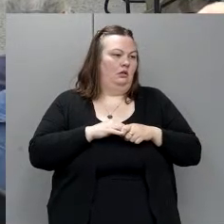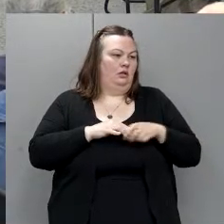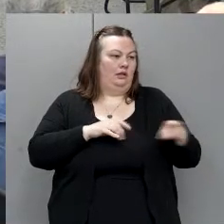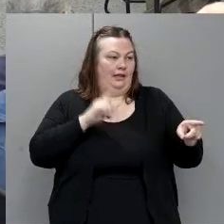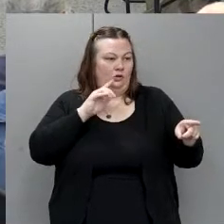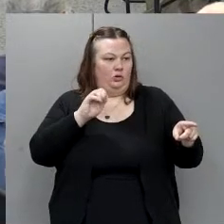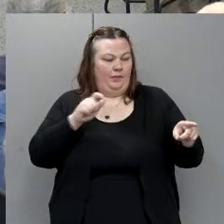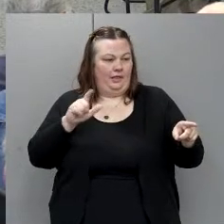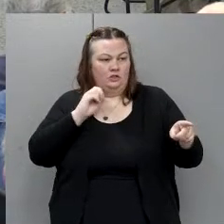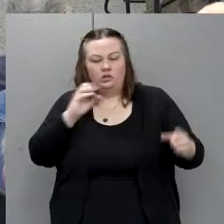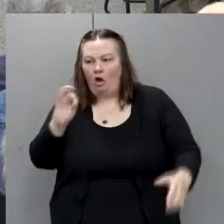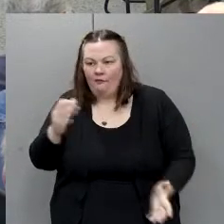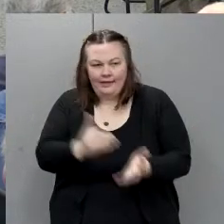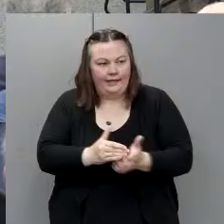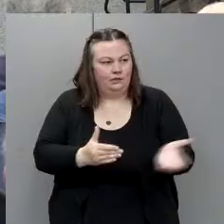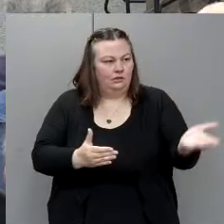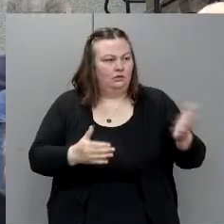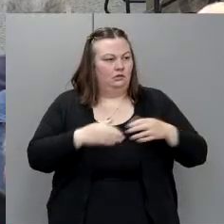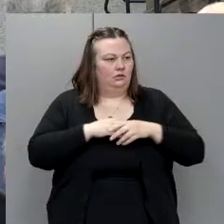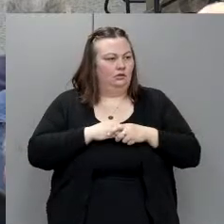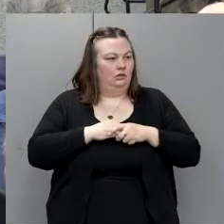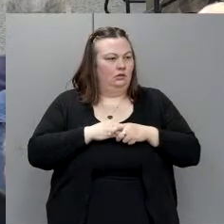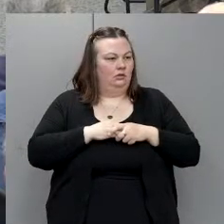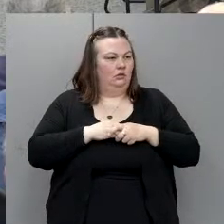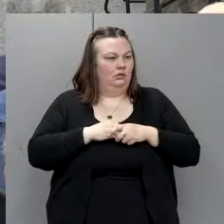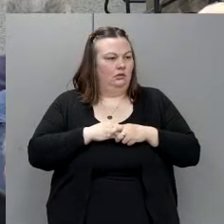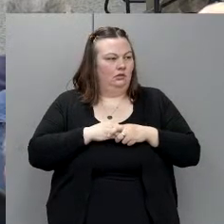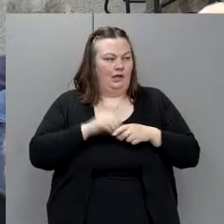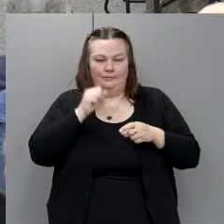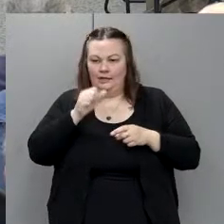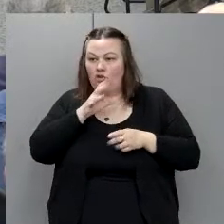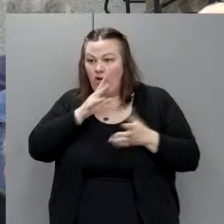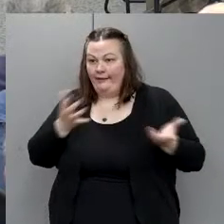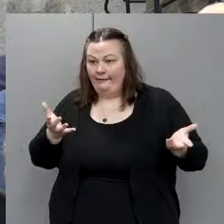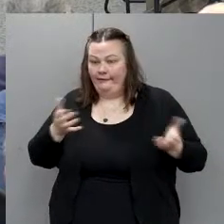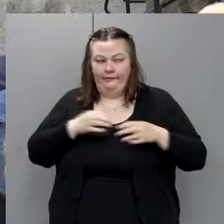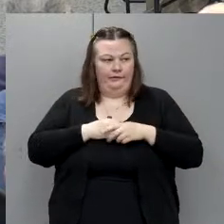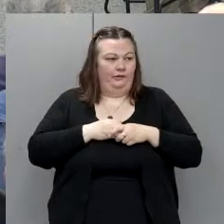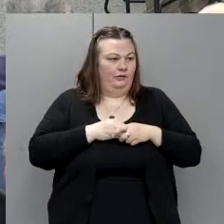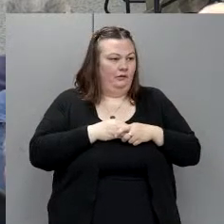You turned it off again. It's not on. It's off.